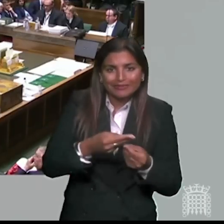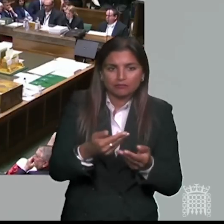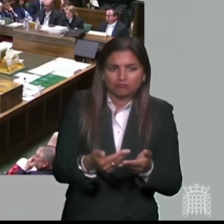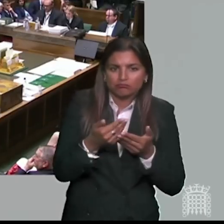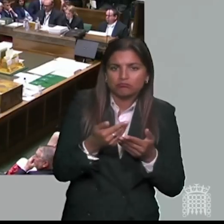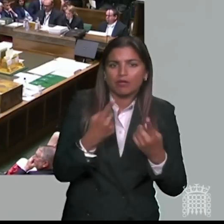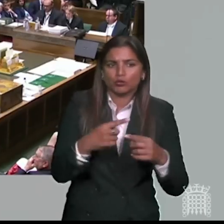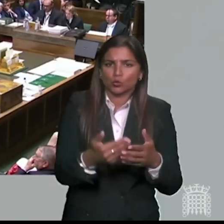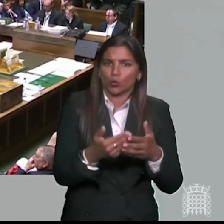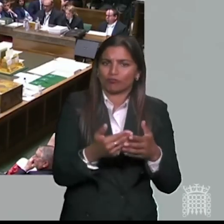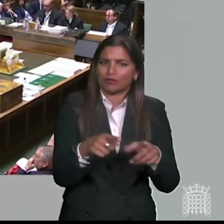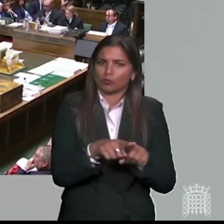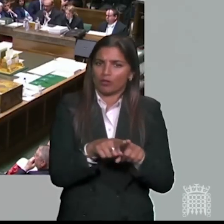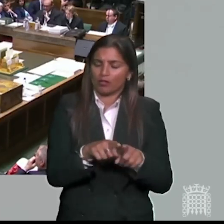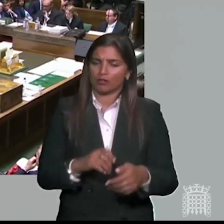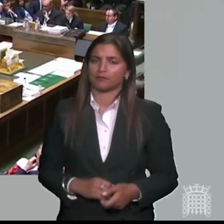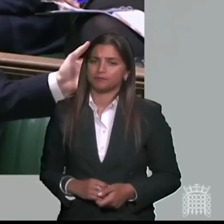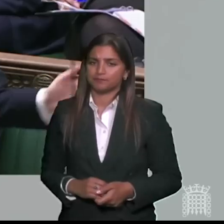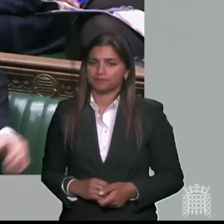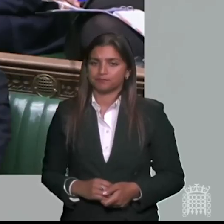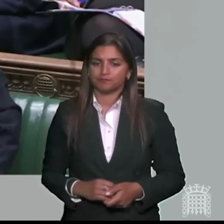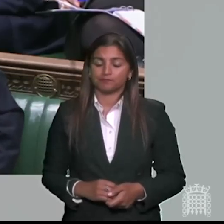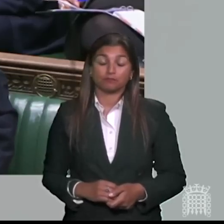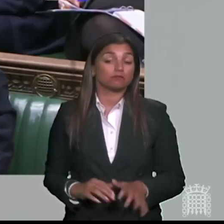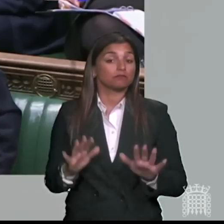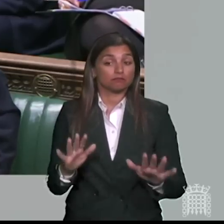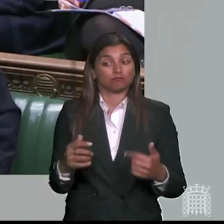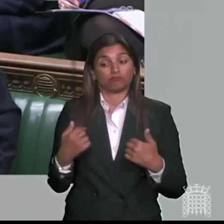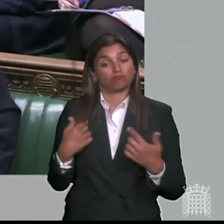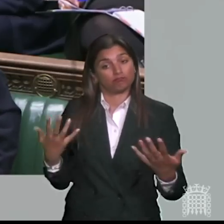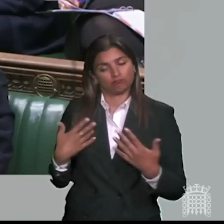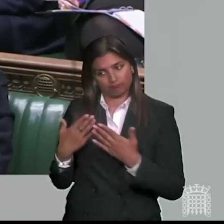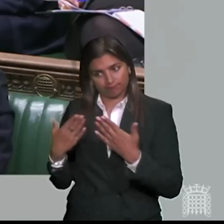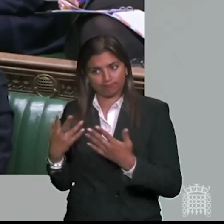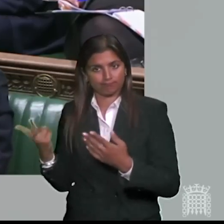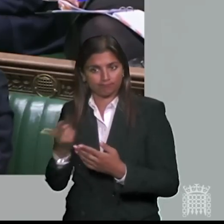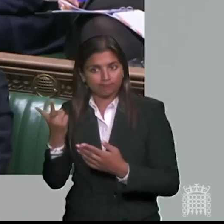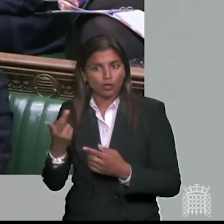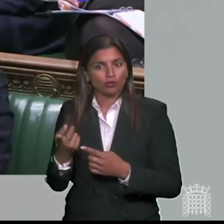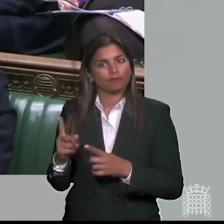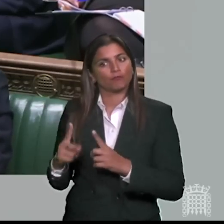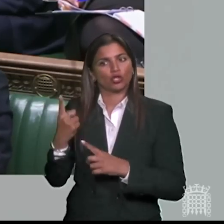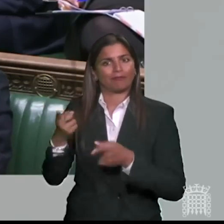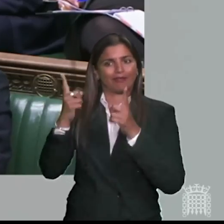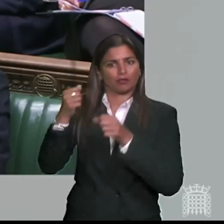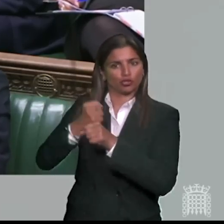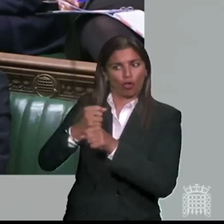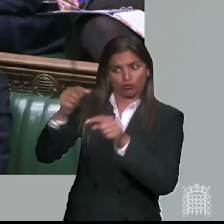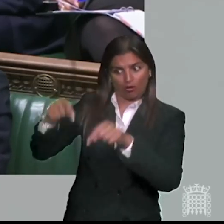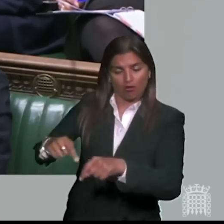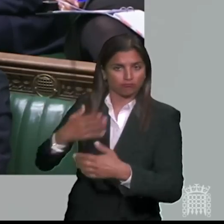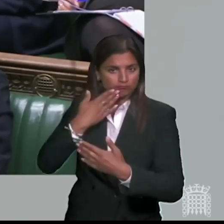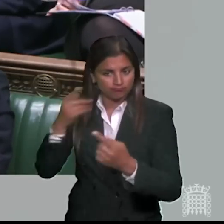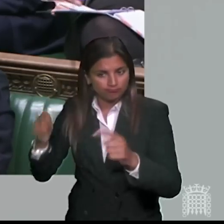Well, I'm very happy to give my honourable friend and indeed the First Minister of Gibraltar exactly that assurance. This government